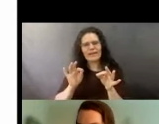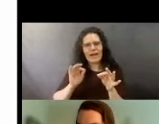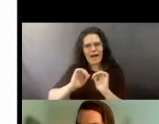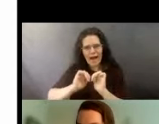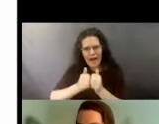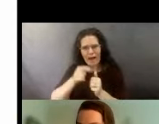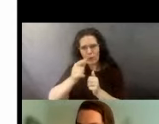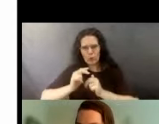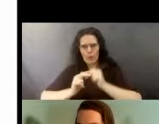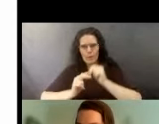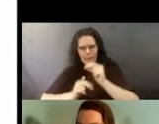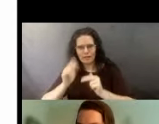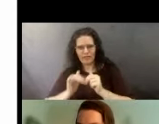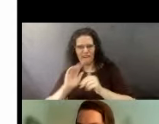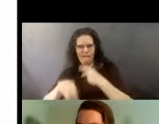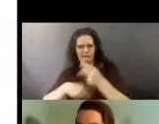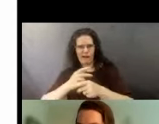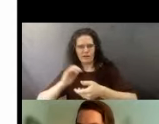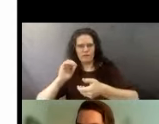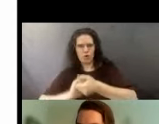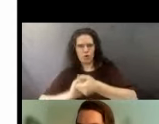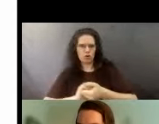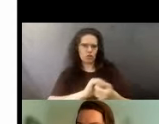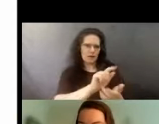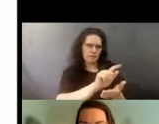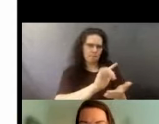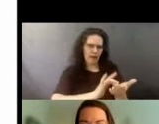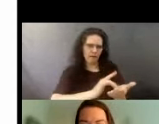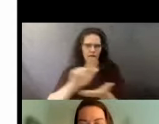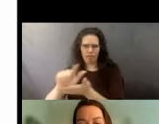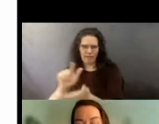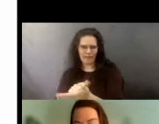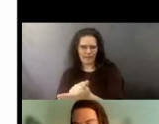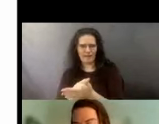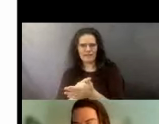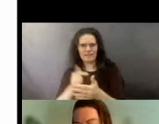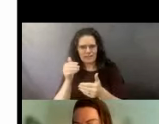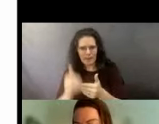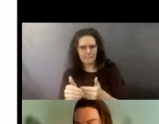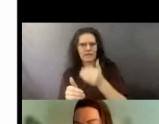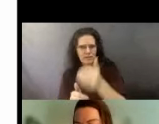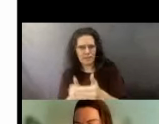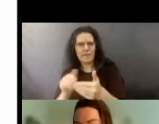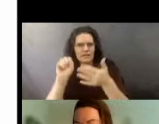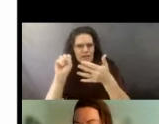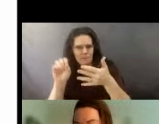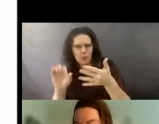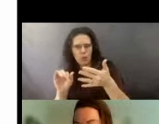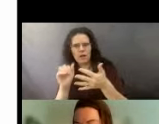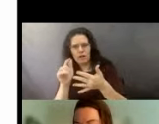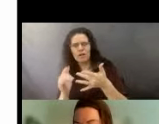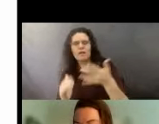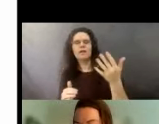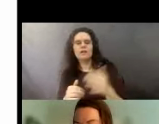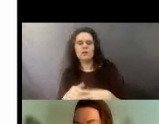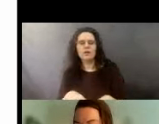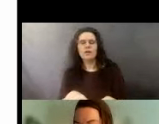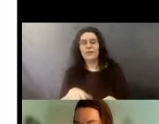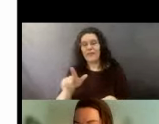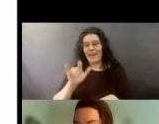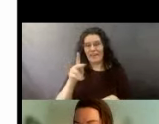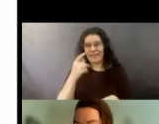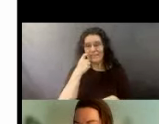legal partnership. Our team also just put a link directly to the toolkit in the chat, so feel free to copy and paste that, open it